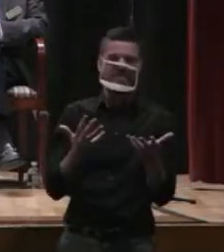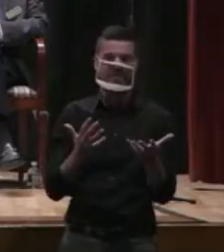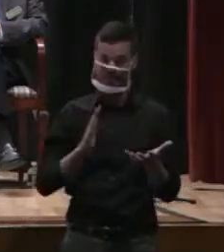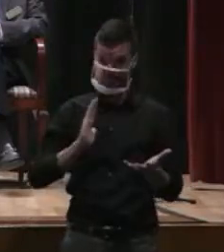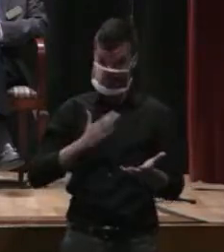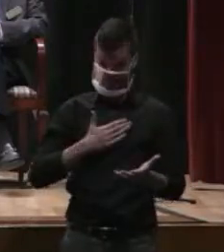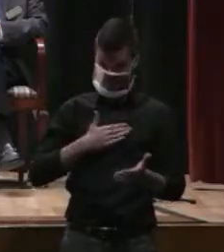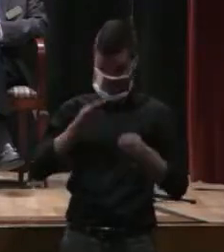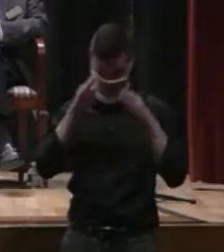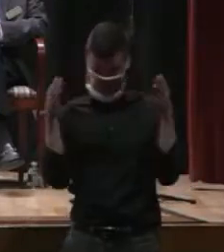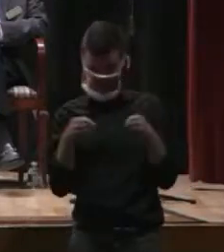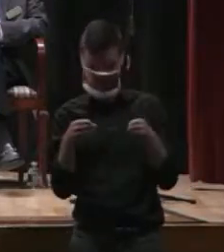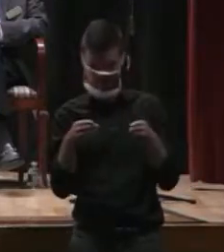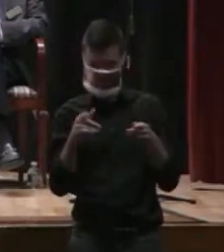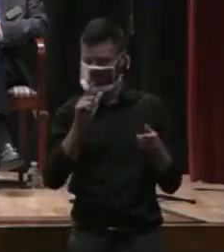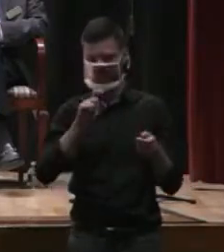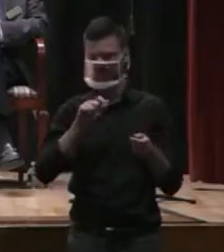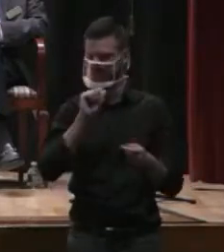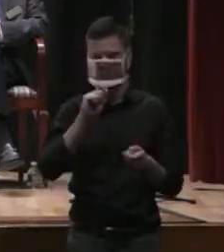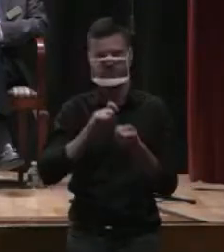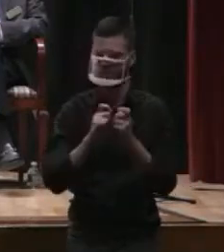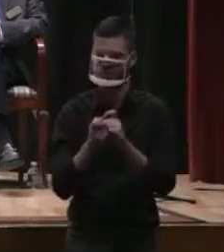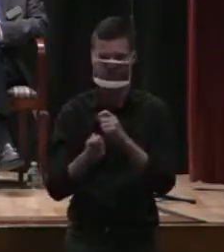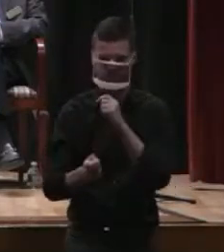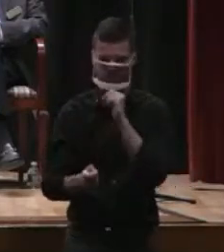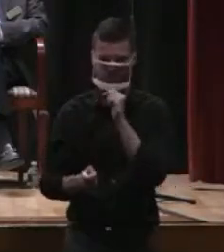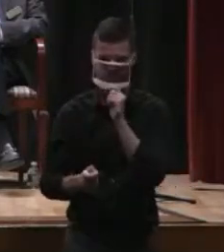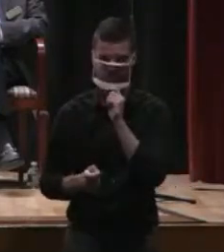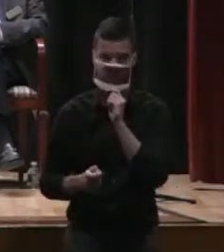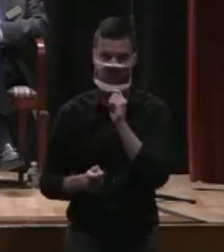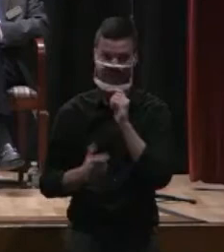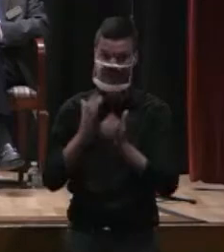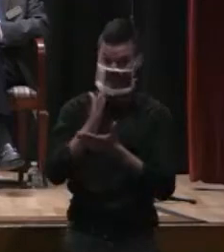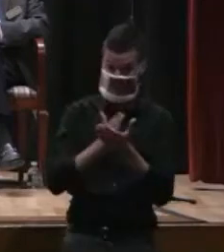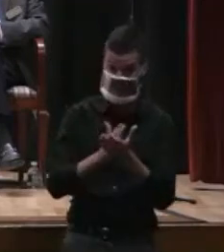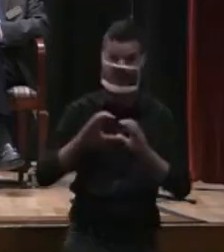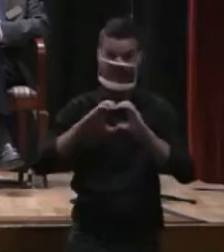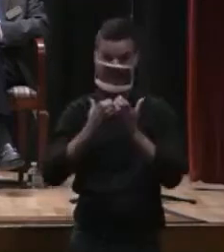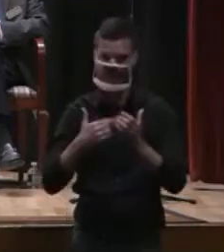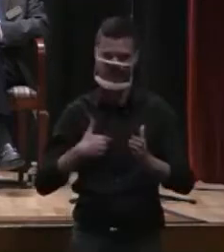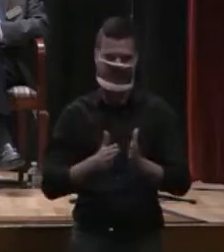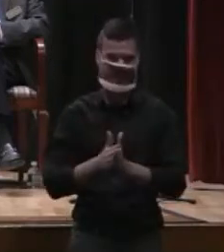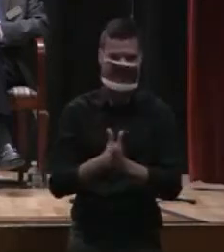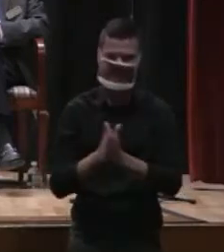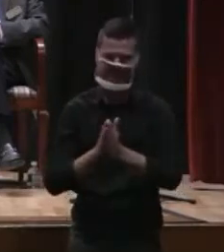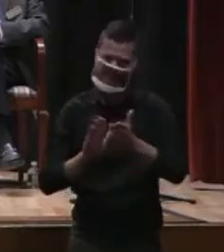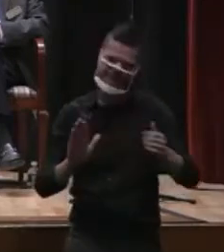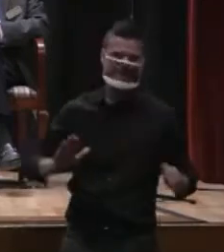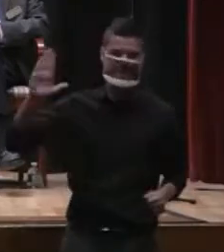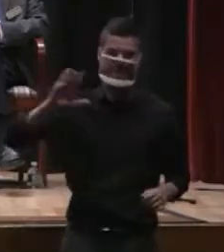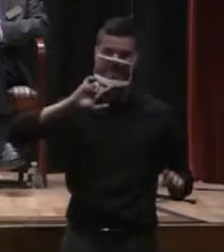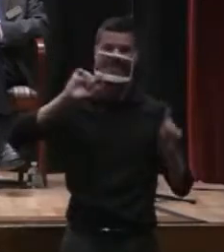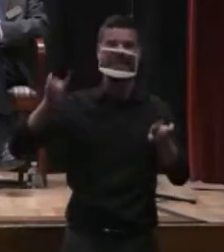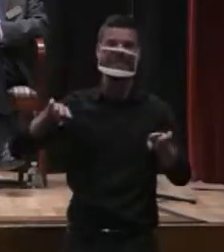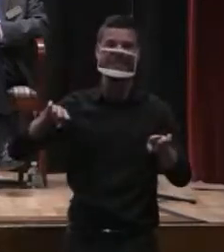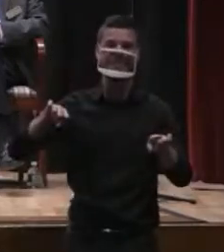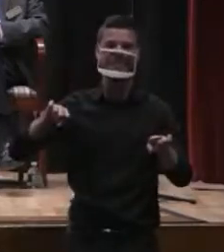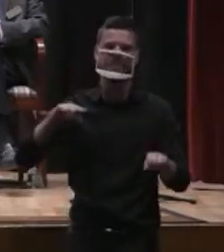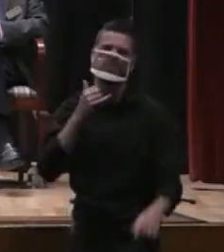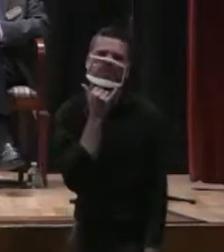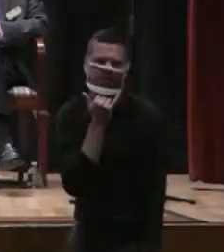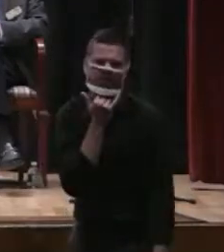focus. There were days when I would confidently volunteer in class to answer a question and I would not get it